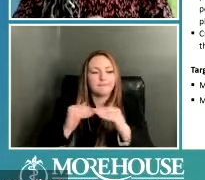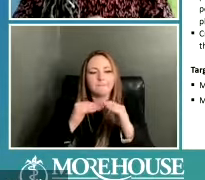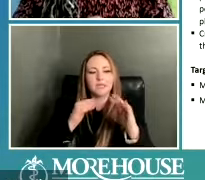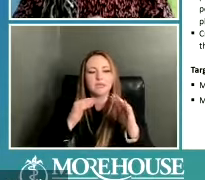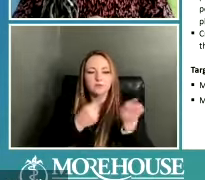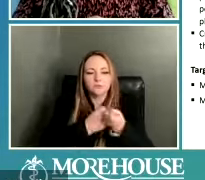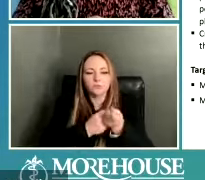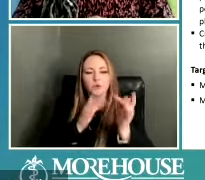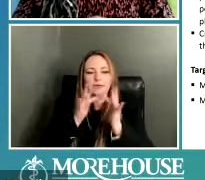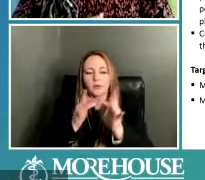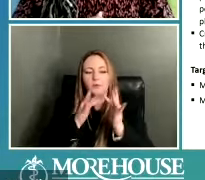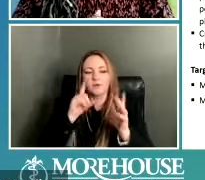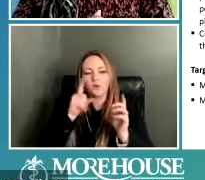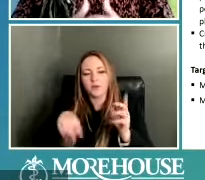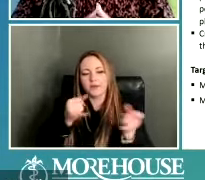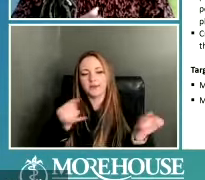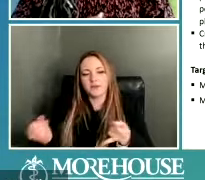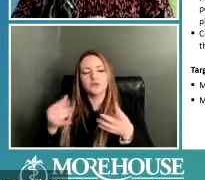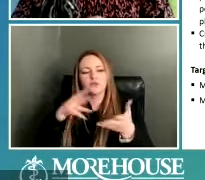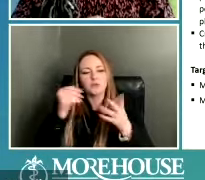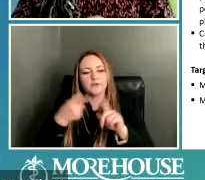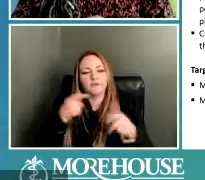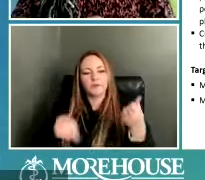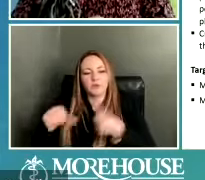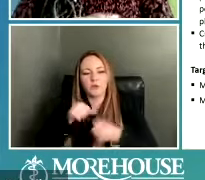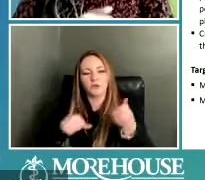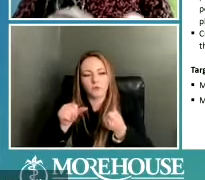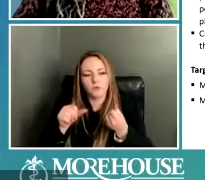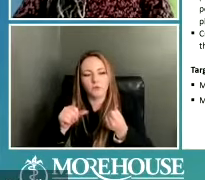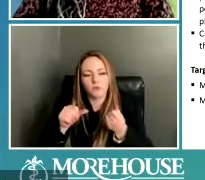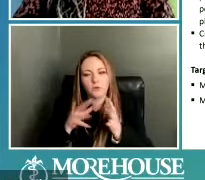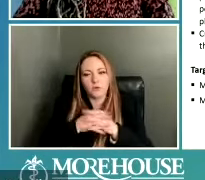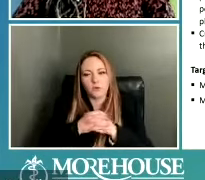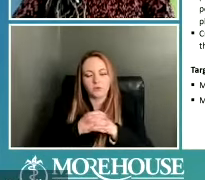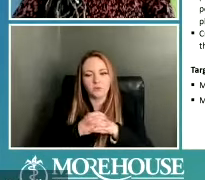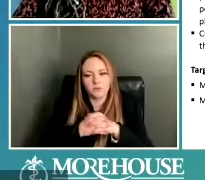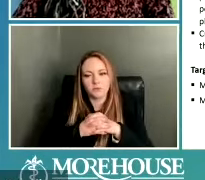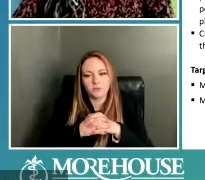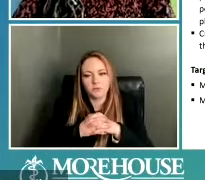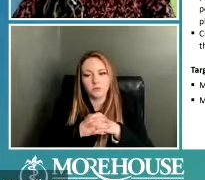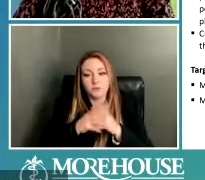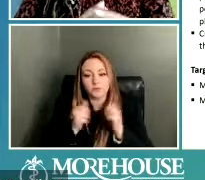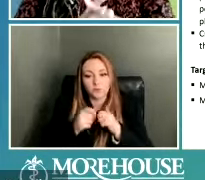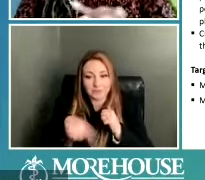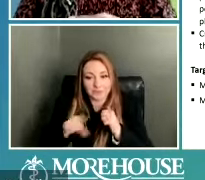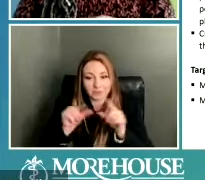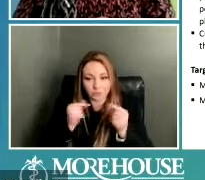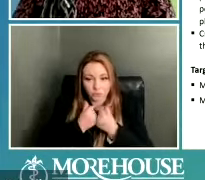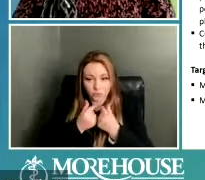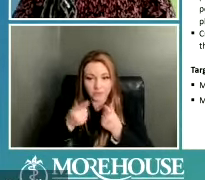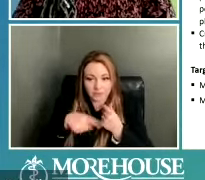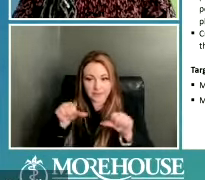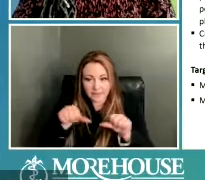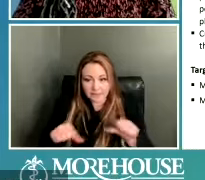support network for these individuals to learn from each other. And so with this group, they have been able